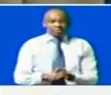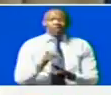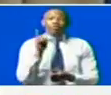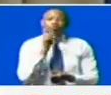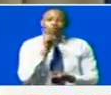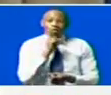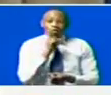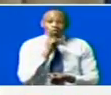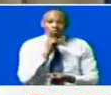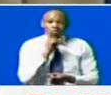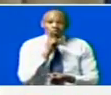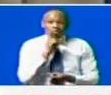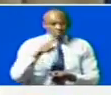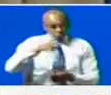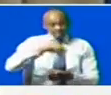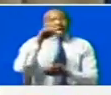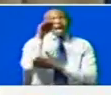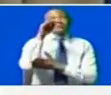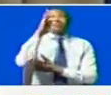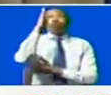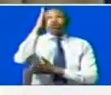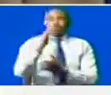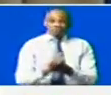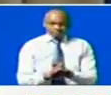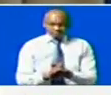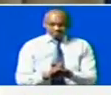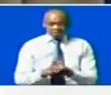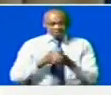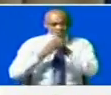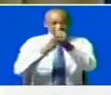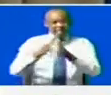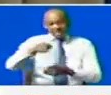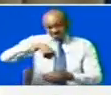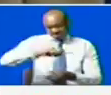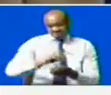Tomorrow we ask God for his guidance.